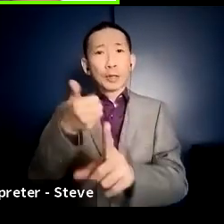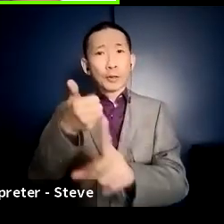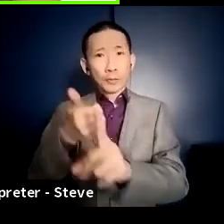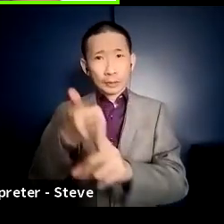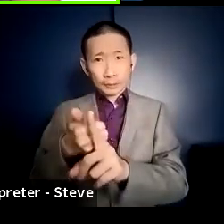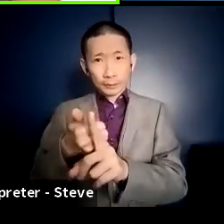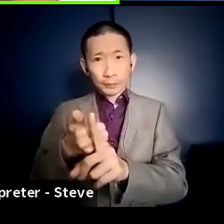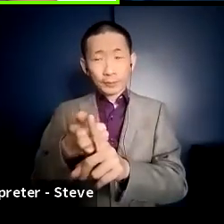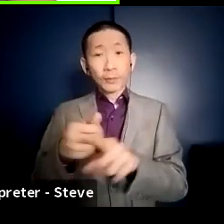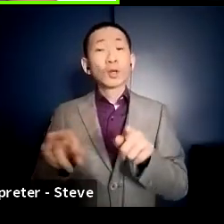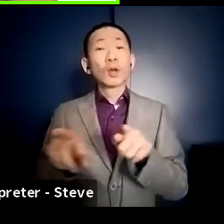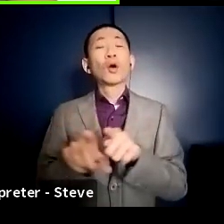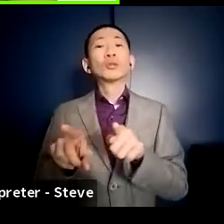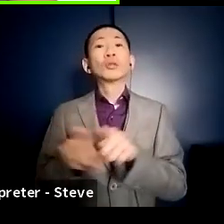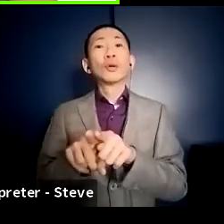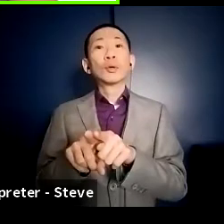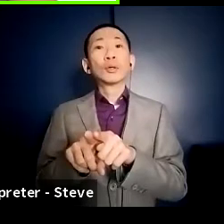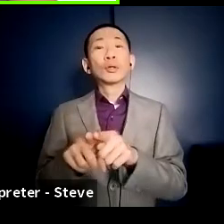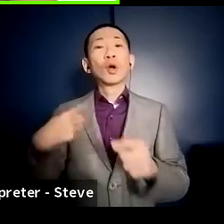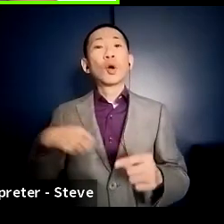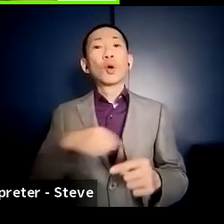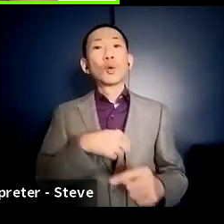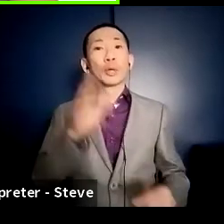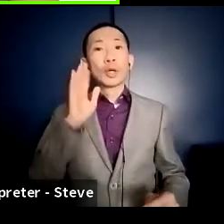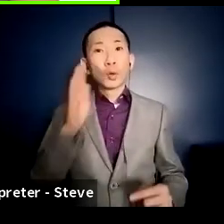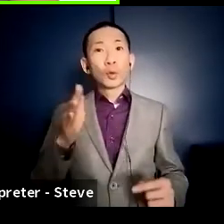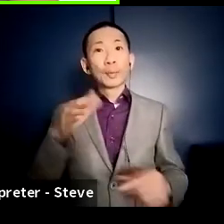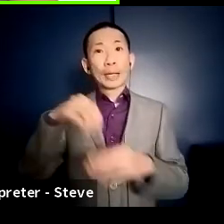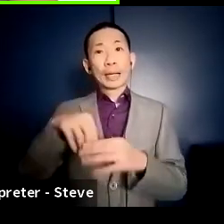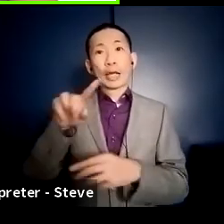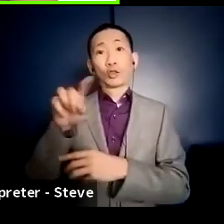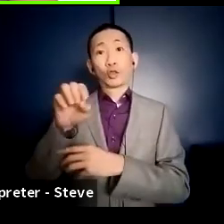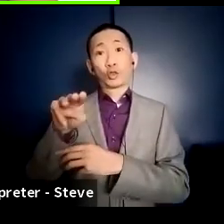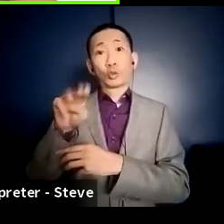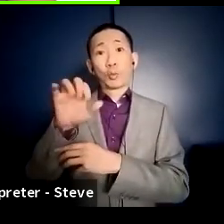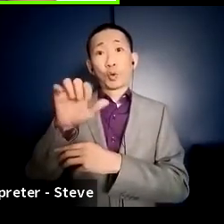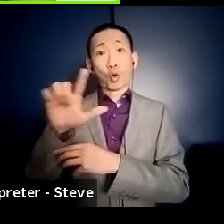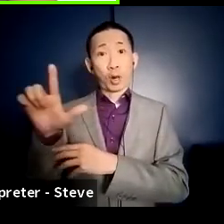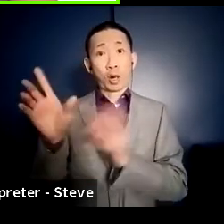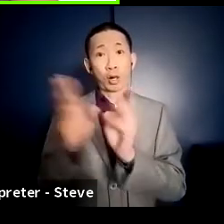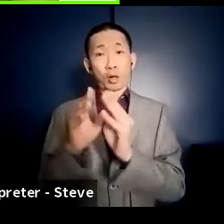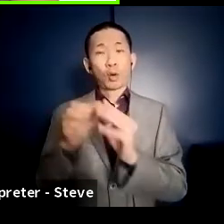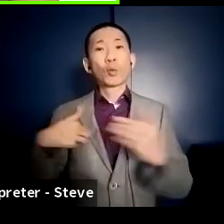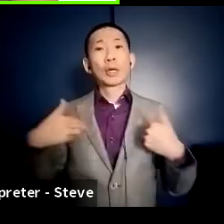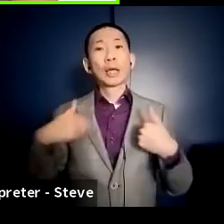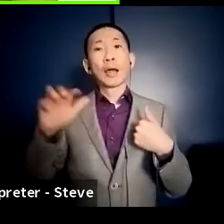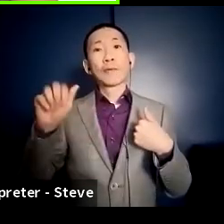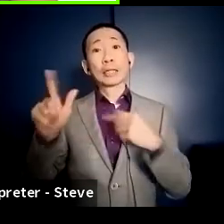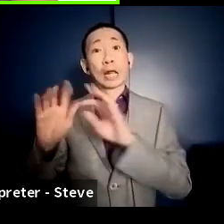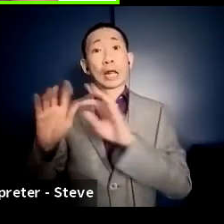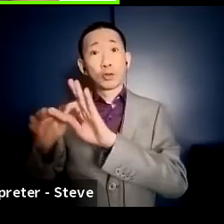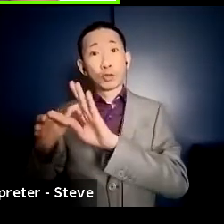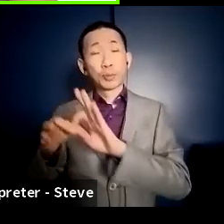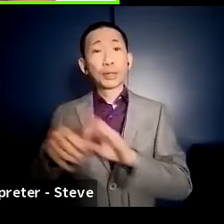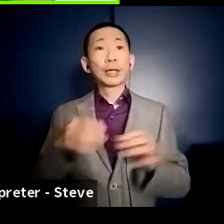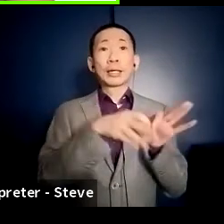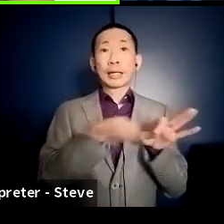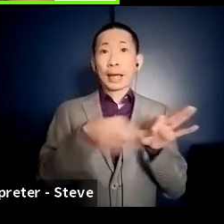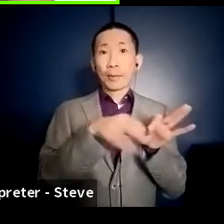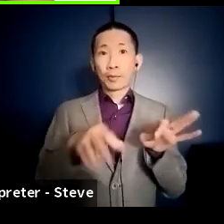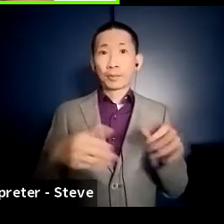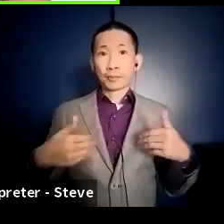And as a heads up, so we will be in the Zoom call and we have ASL and captioning support. We